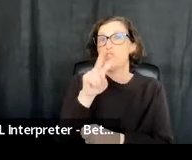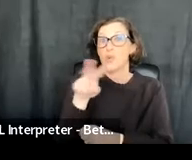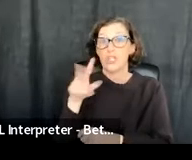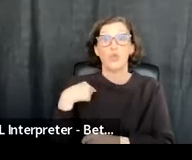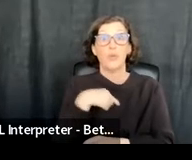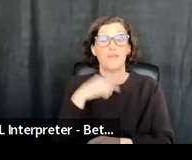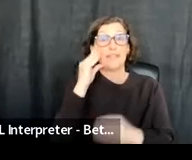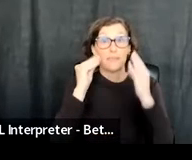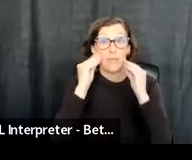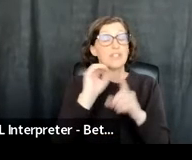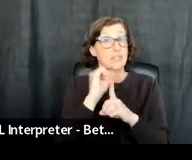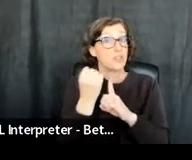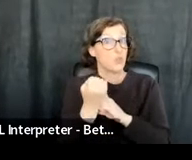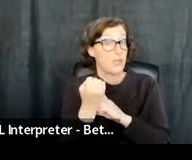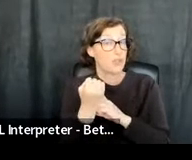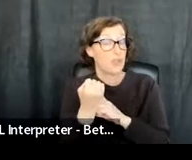scenarios where we have